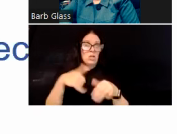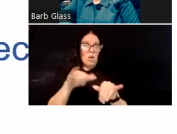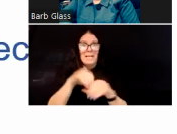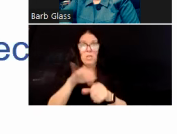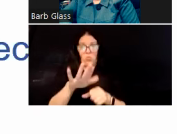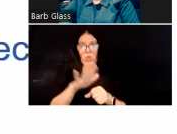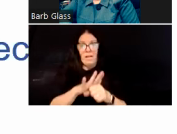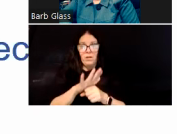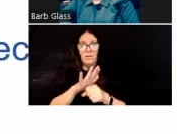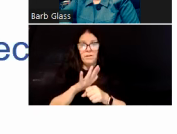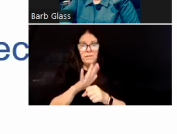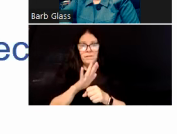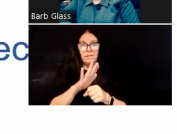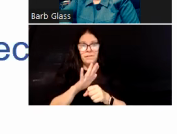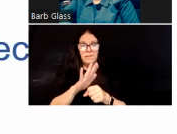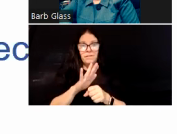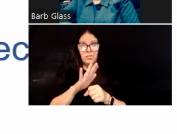that seem to crop up.